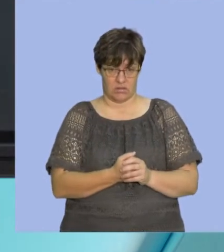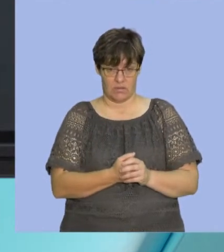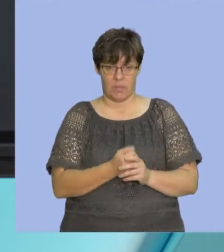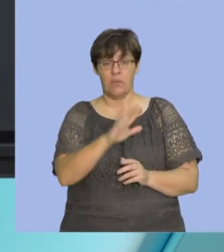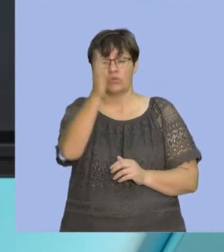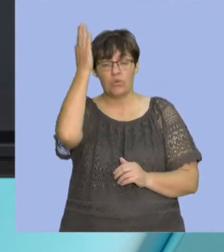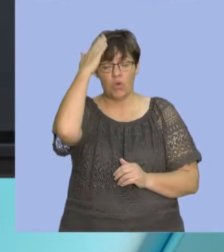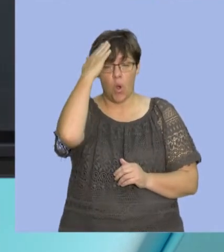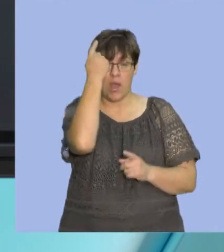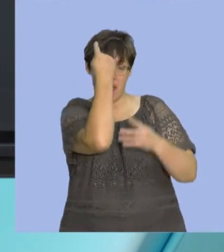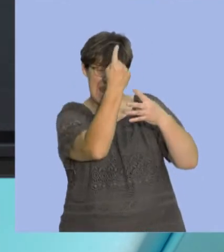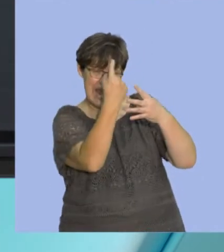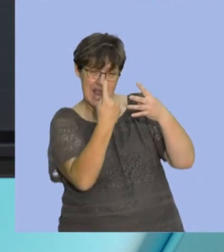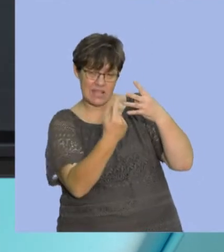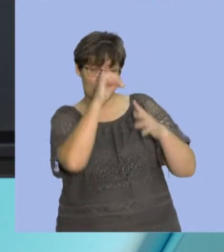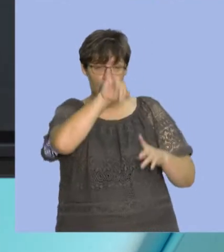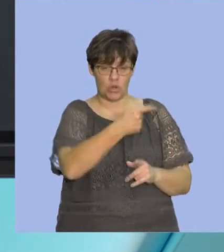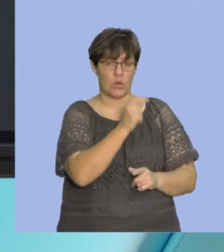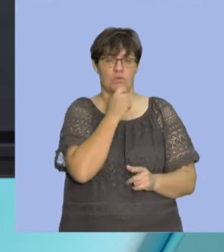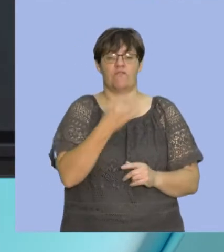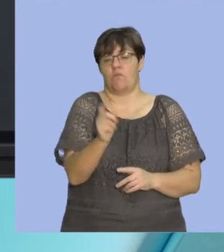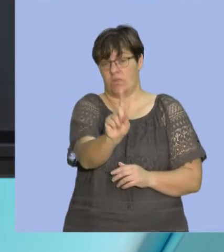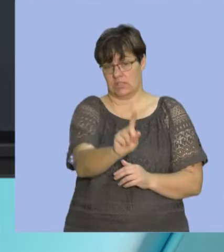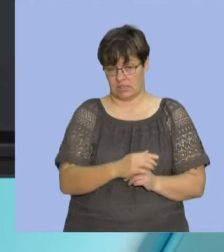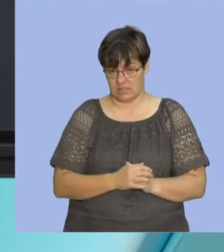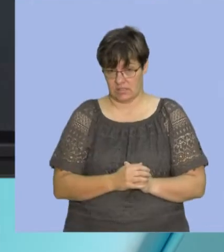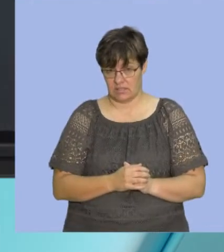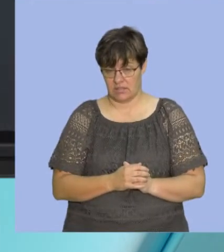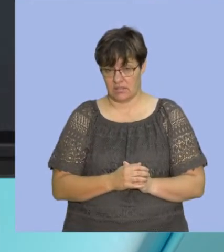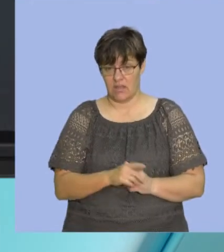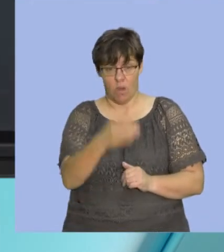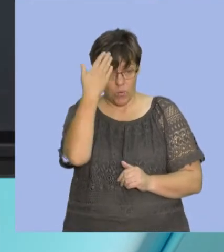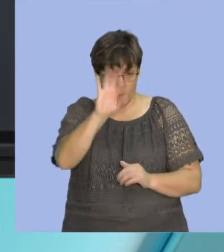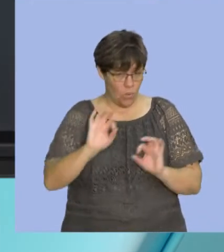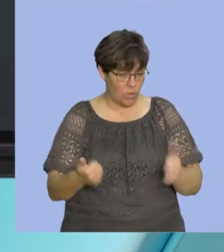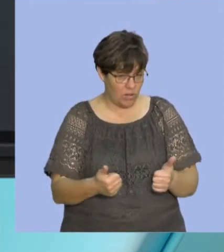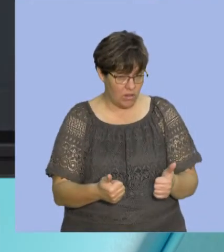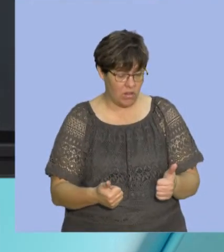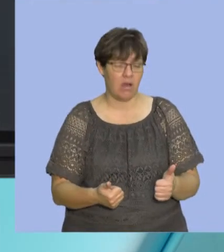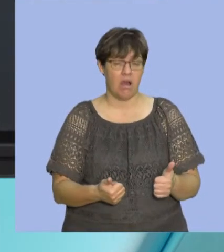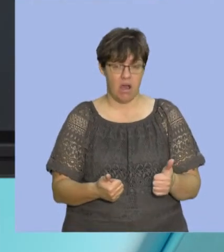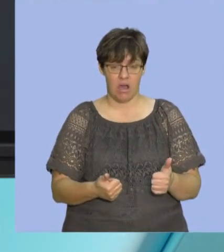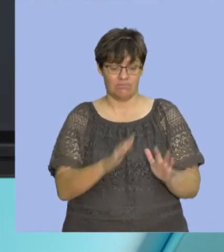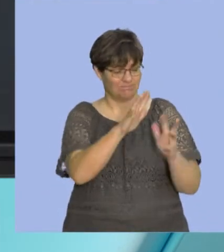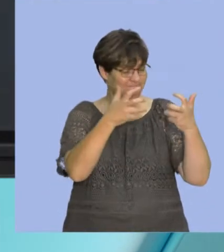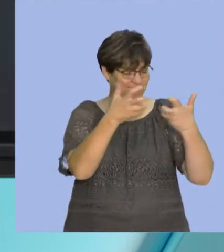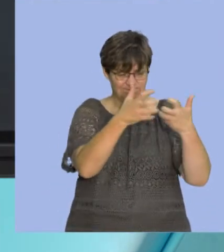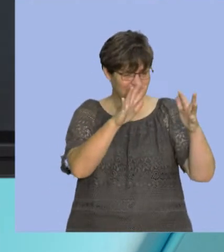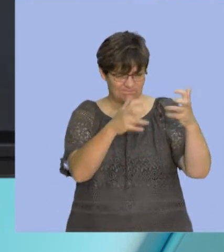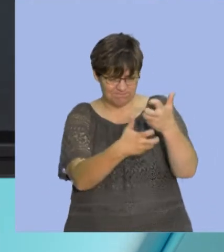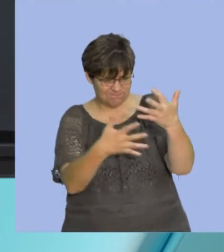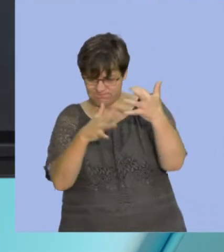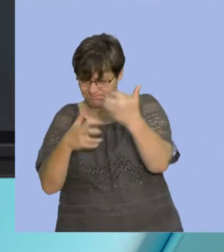what each journal is being utilized for. Because once you know that, you'll know that if it doesn't fit into any of